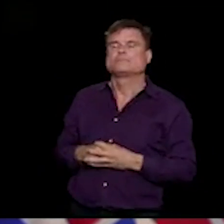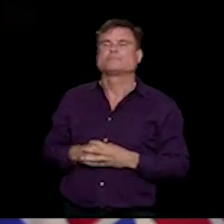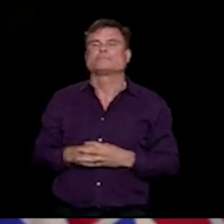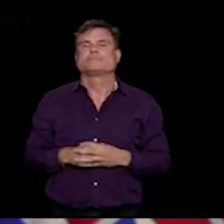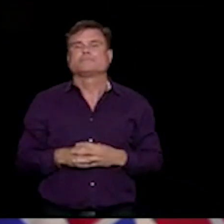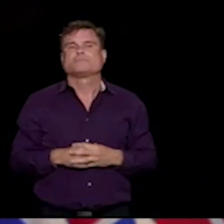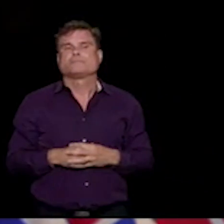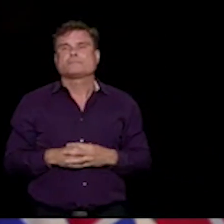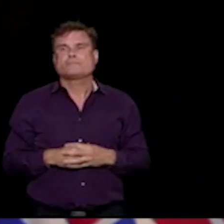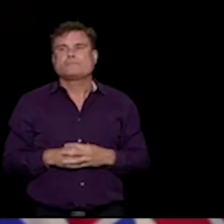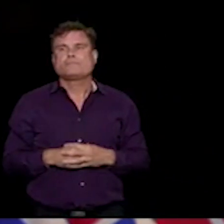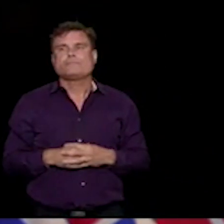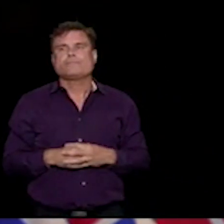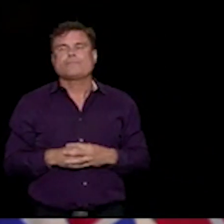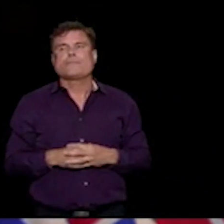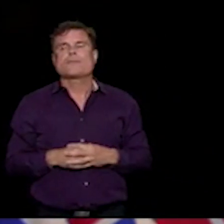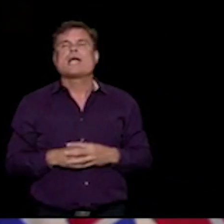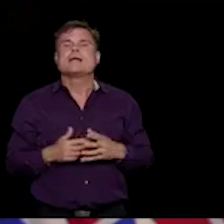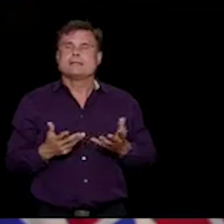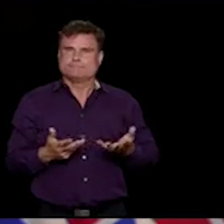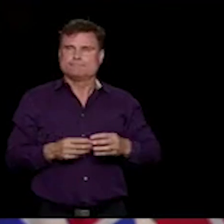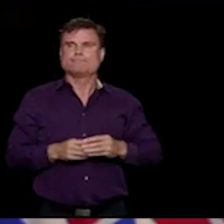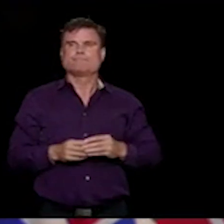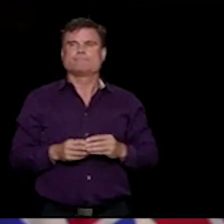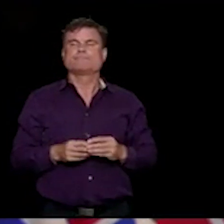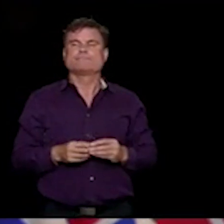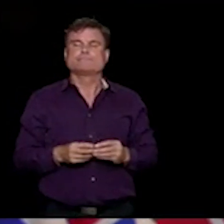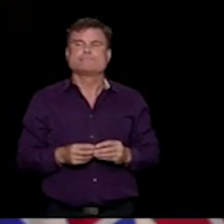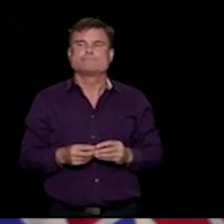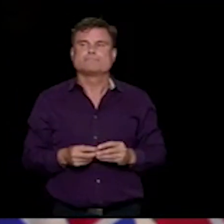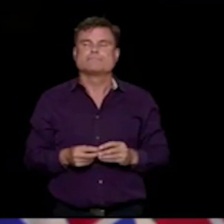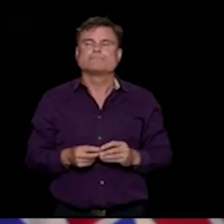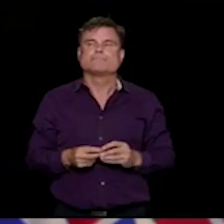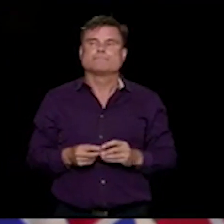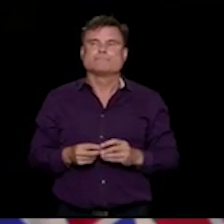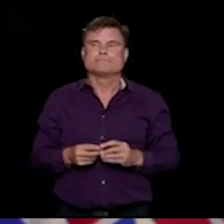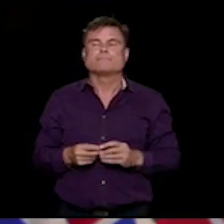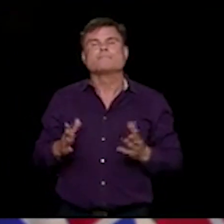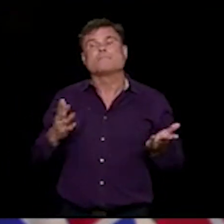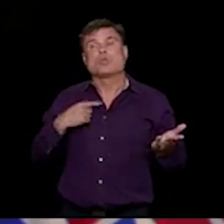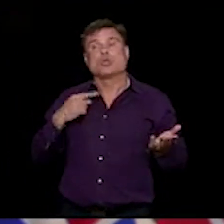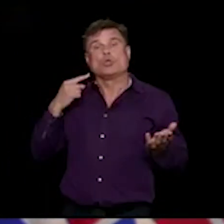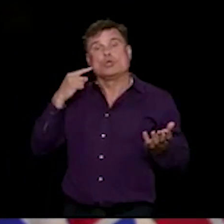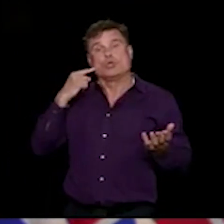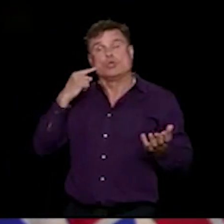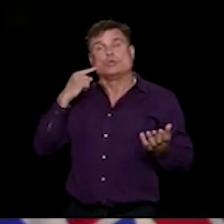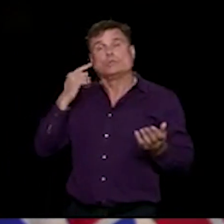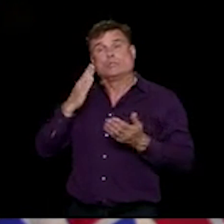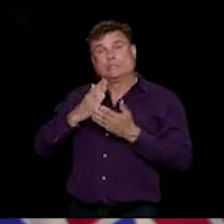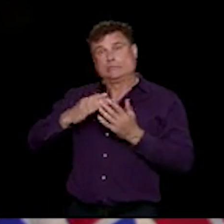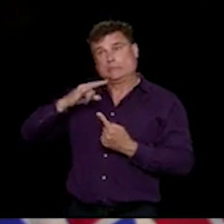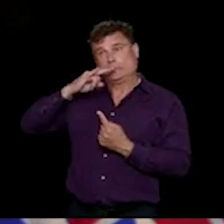about underlying health conditions that won't go. And advocates are saying that if they miss half a year, a full year